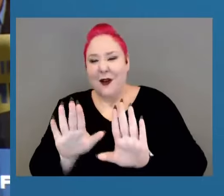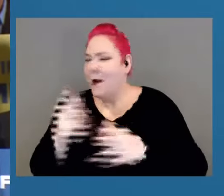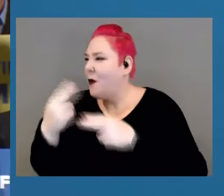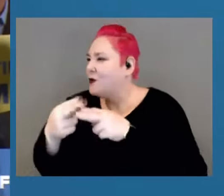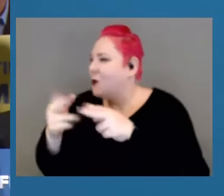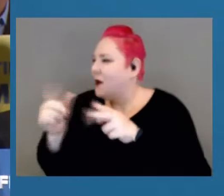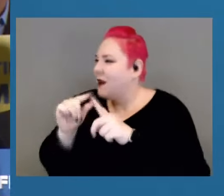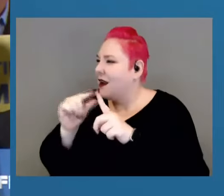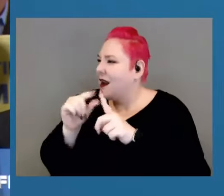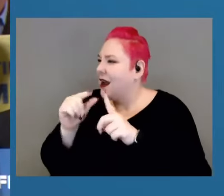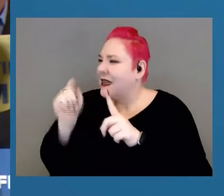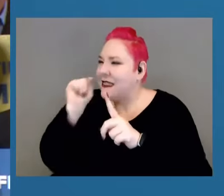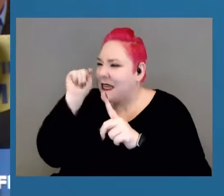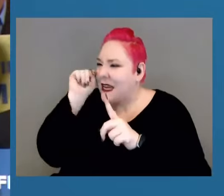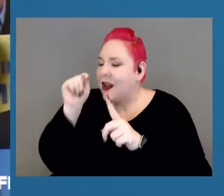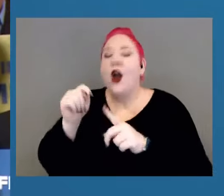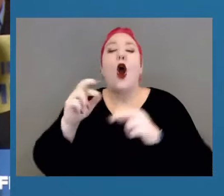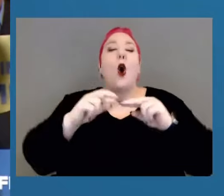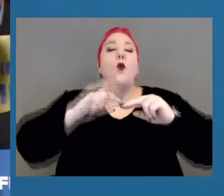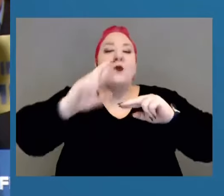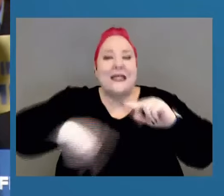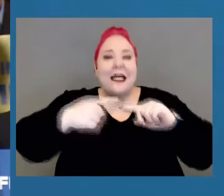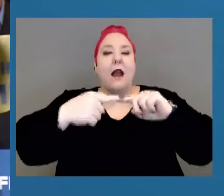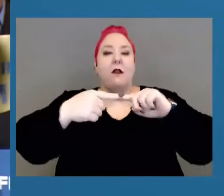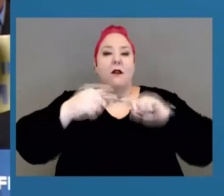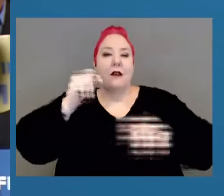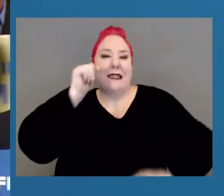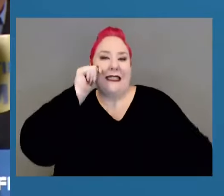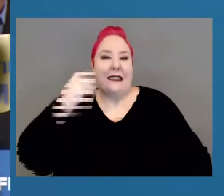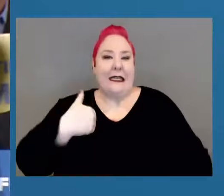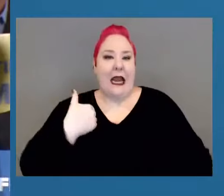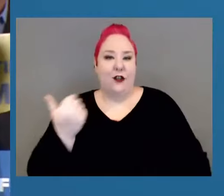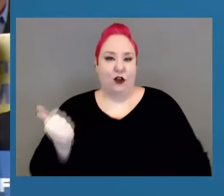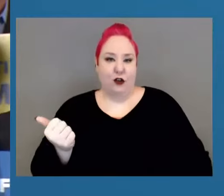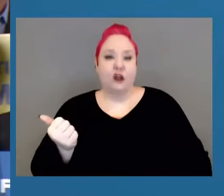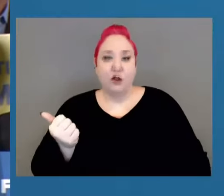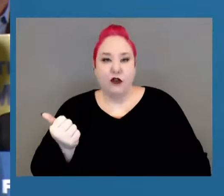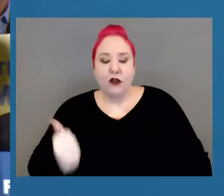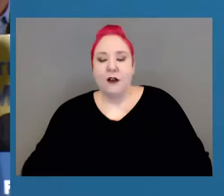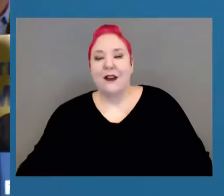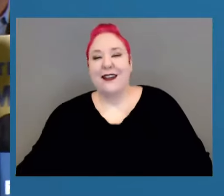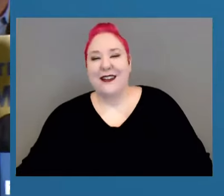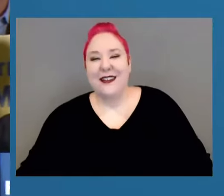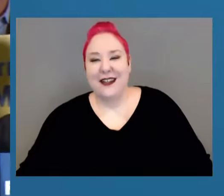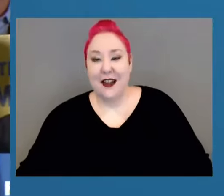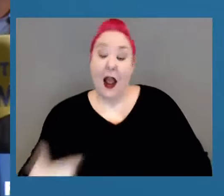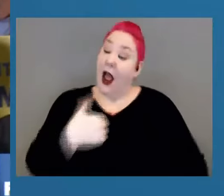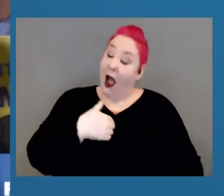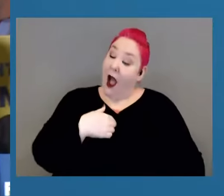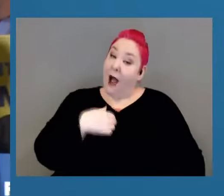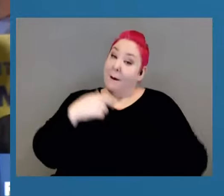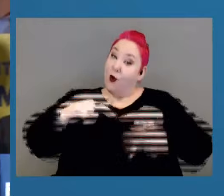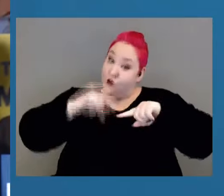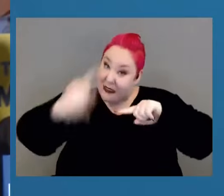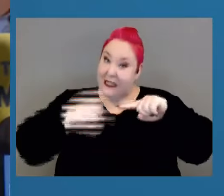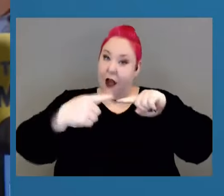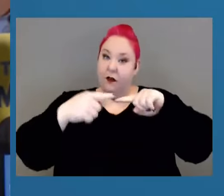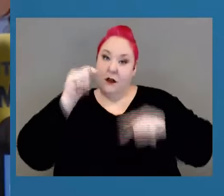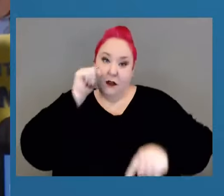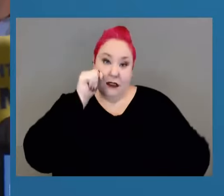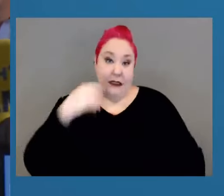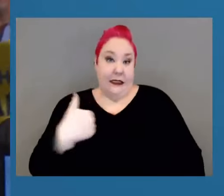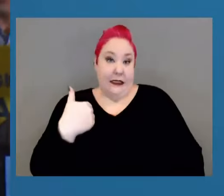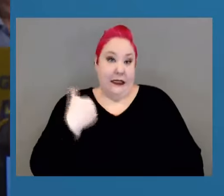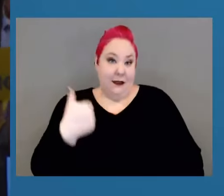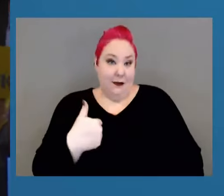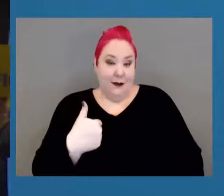teenagers? Recycled teenagers. Okay. I'm a recycled teenager. Okay. So I'd